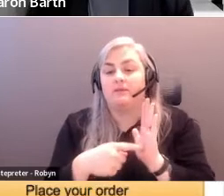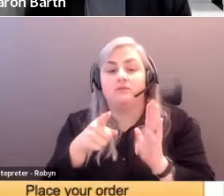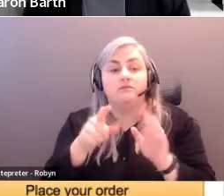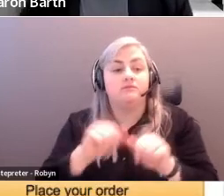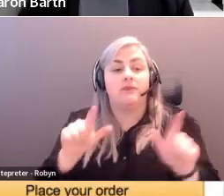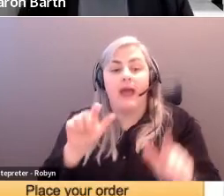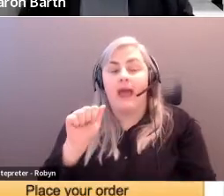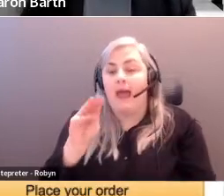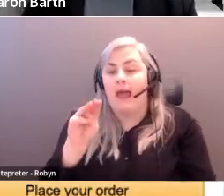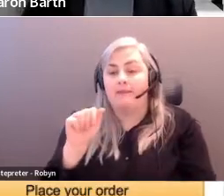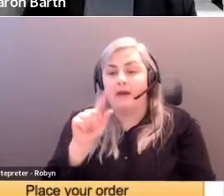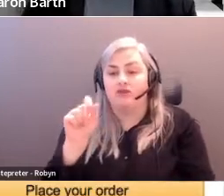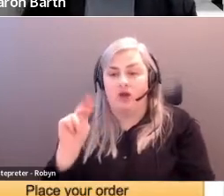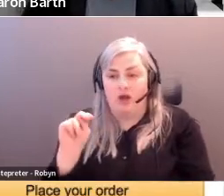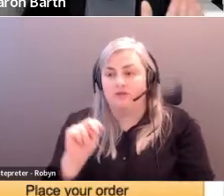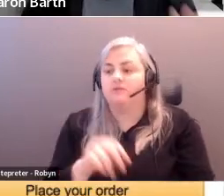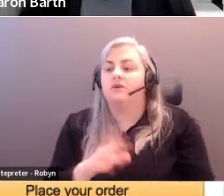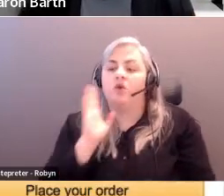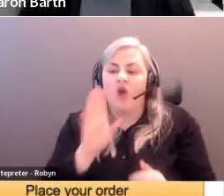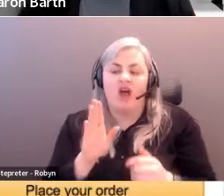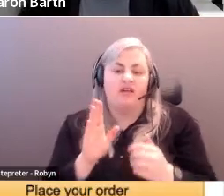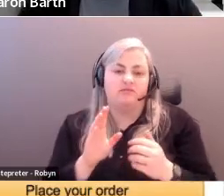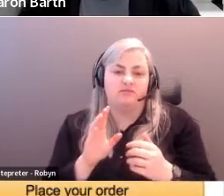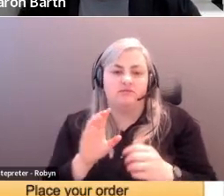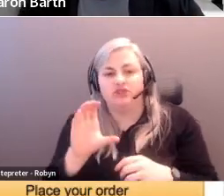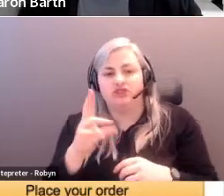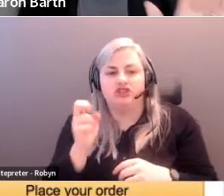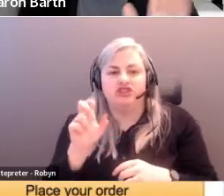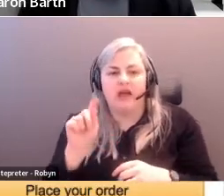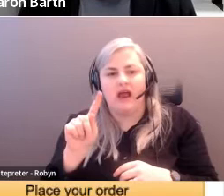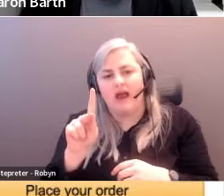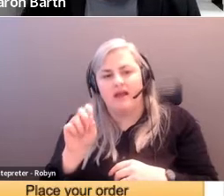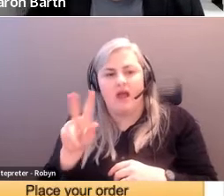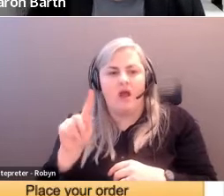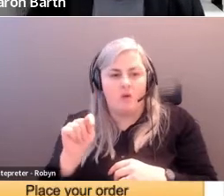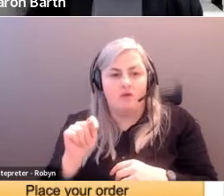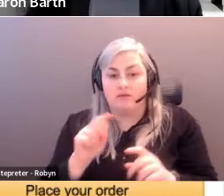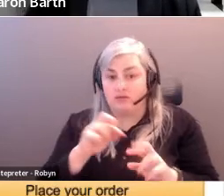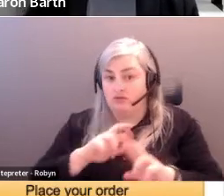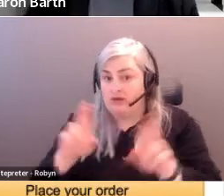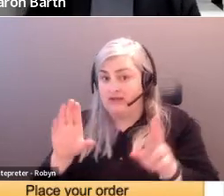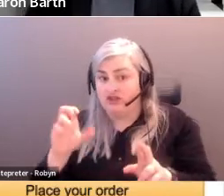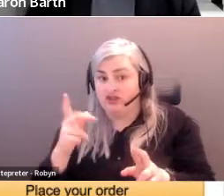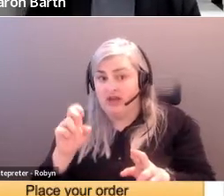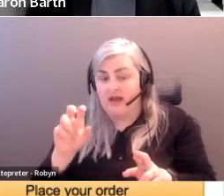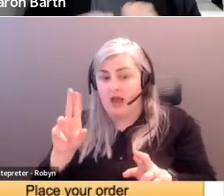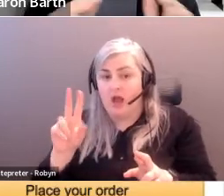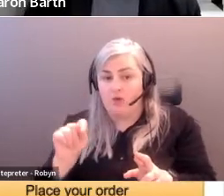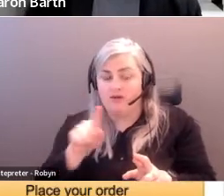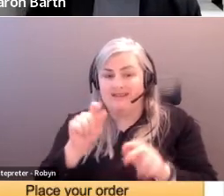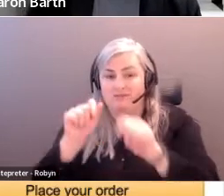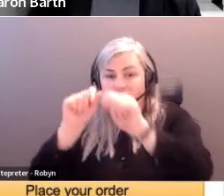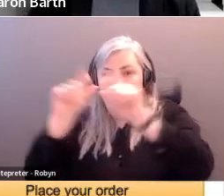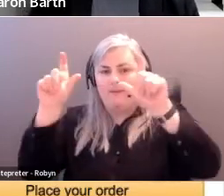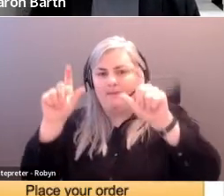about to check out. I'm buying this book, The Design of Everyday Things. I go to check out and this pops up. It says,